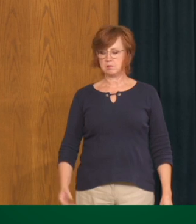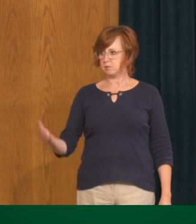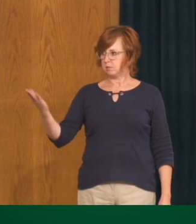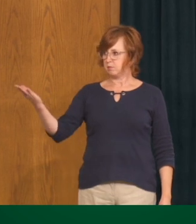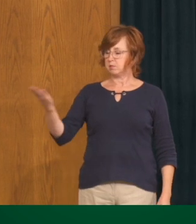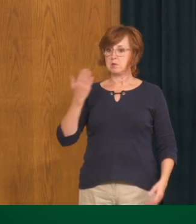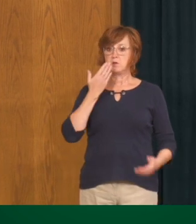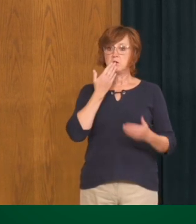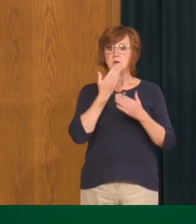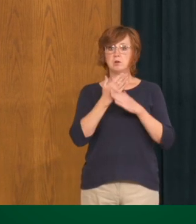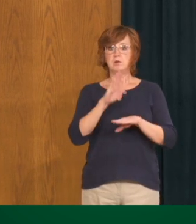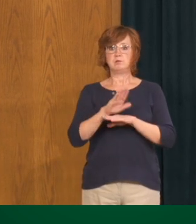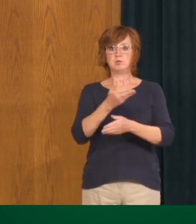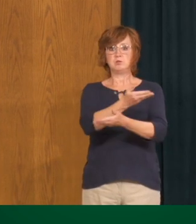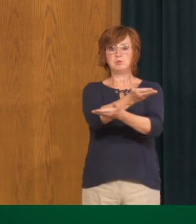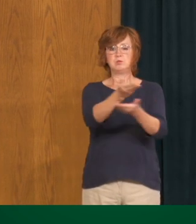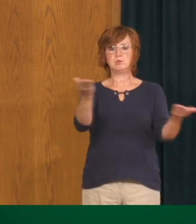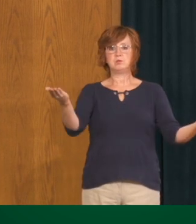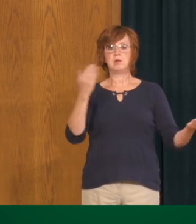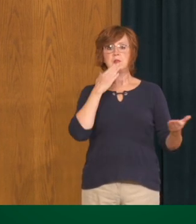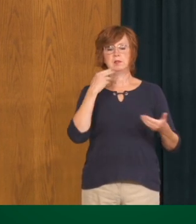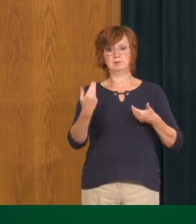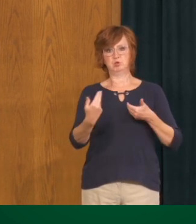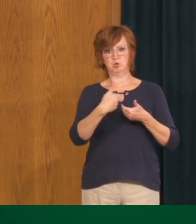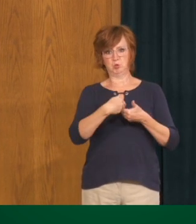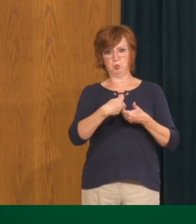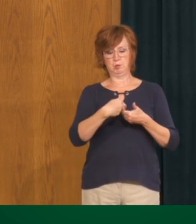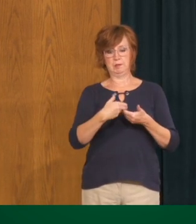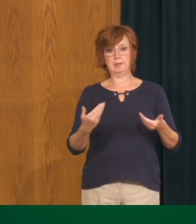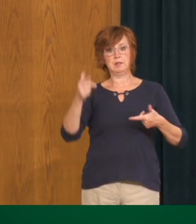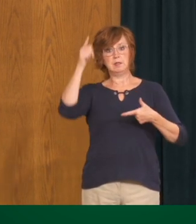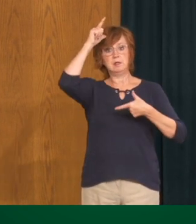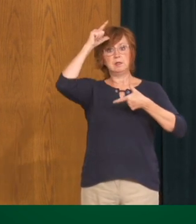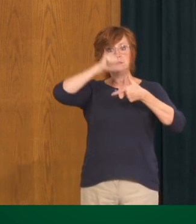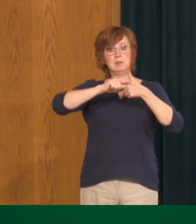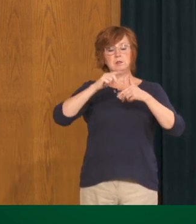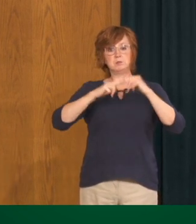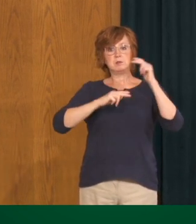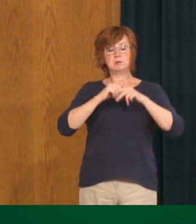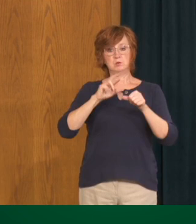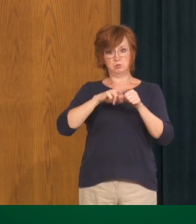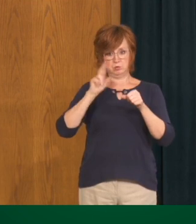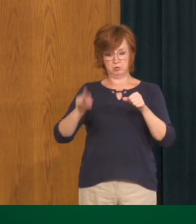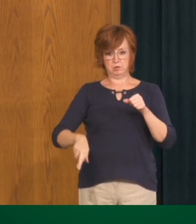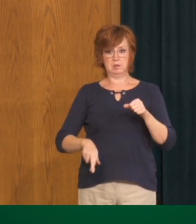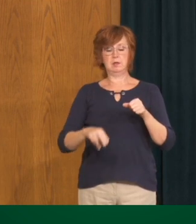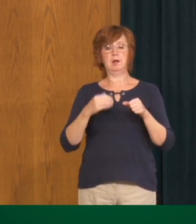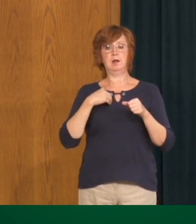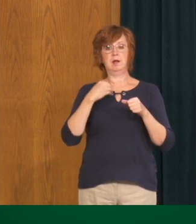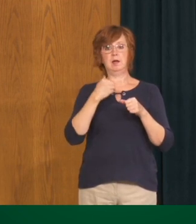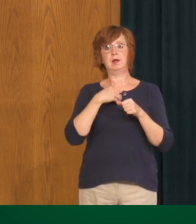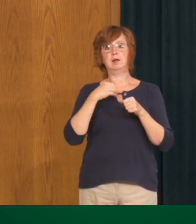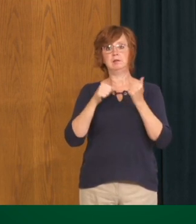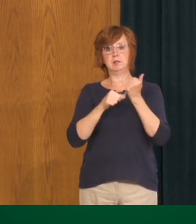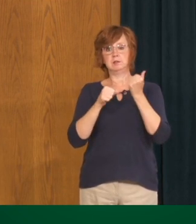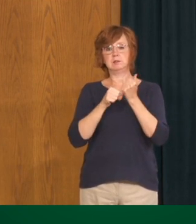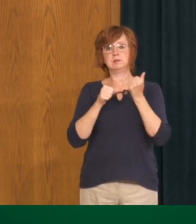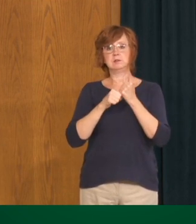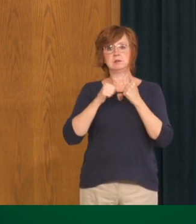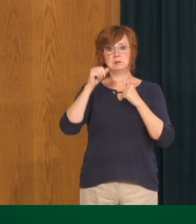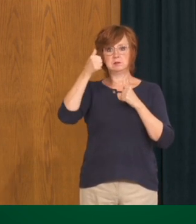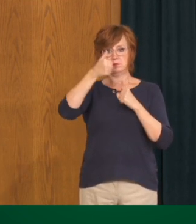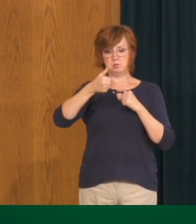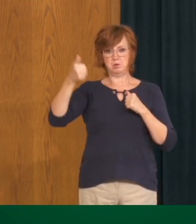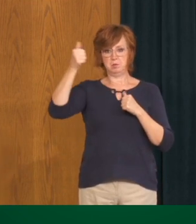Good afternoon, everyone, and thank you for joining us today. Again, in the Legislative Building in Regina, we have Deputy Premier and Minister of Education, Gordon